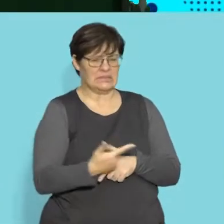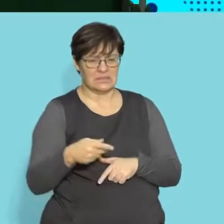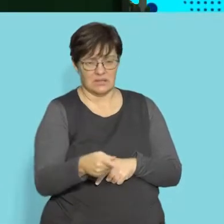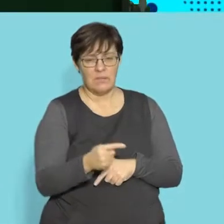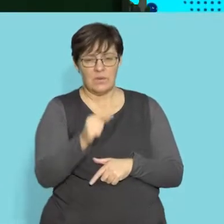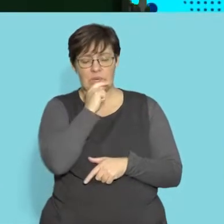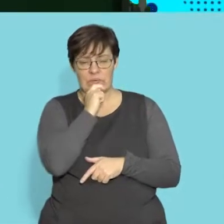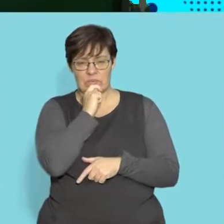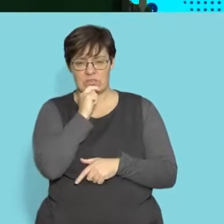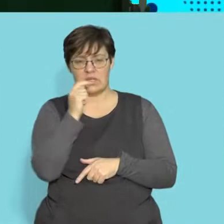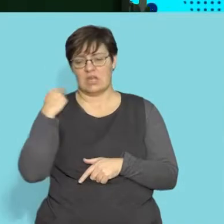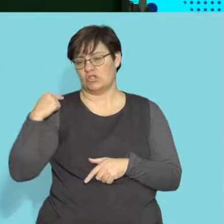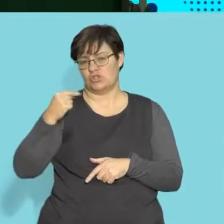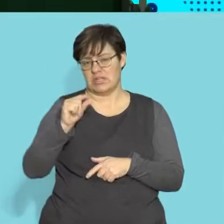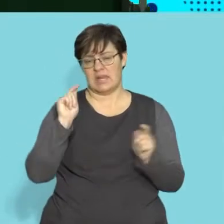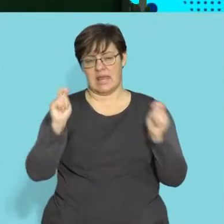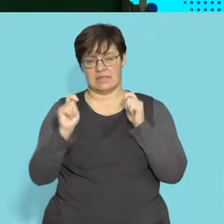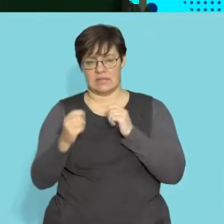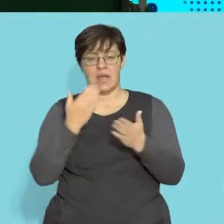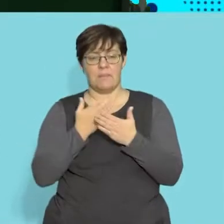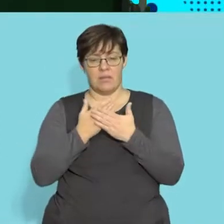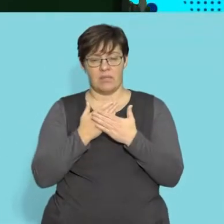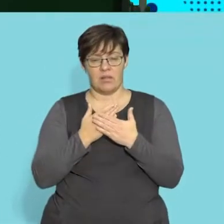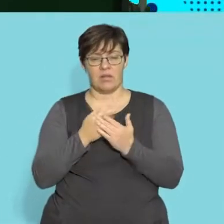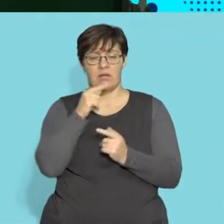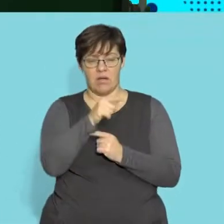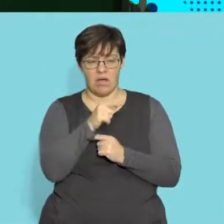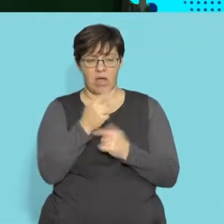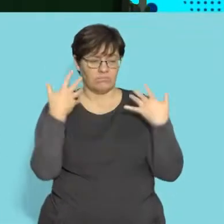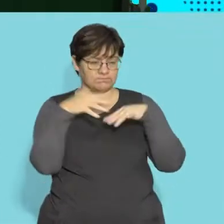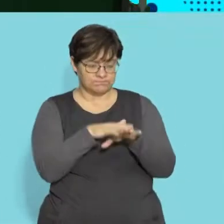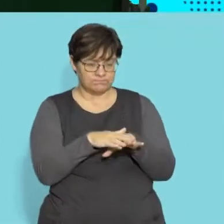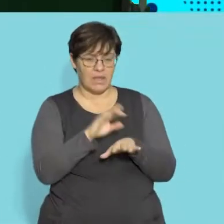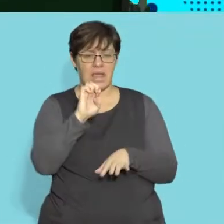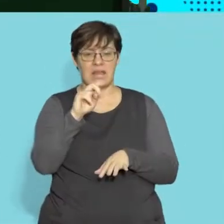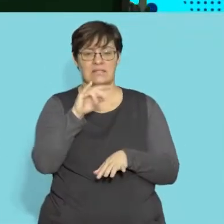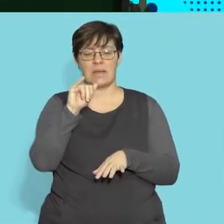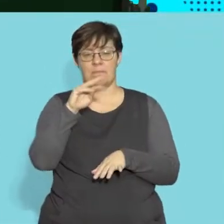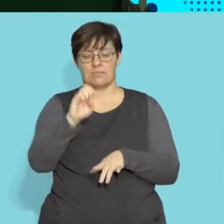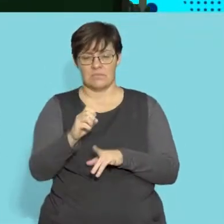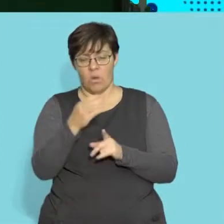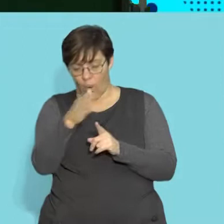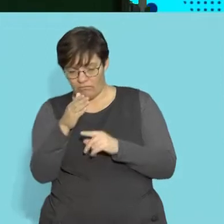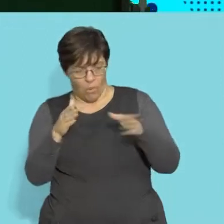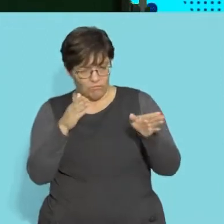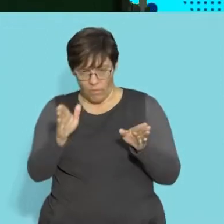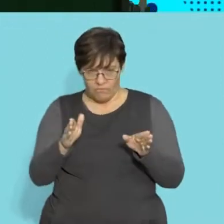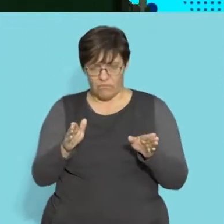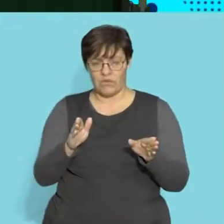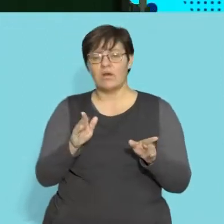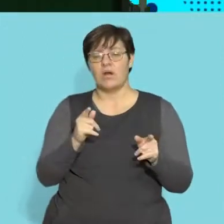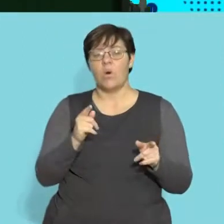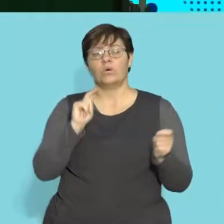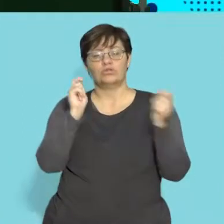of gene editing. So that's basically the ability to be able to use a combination of enzymes to edit out certain mutations or